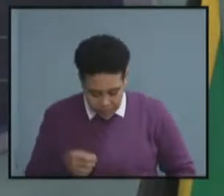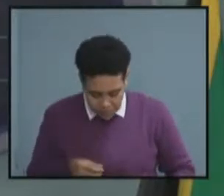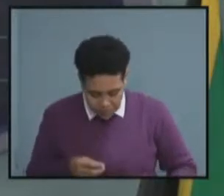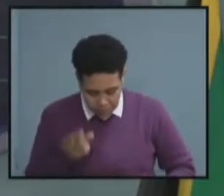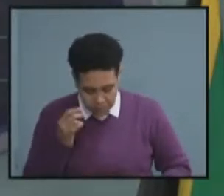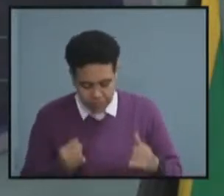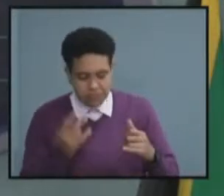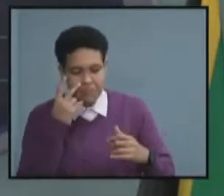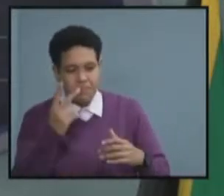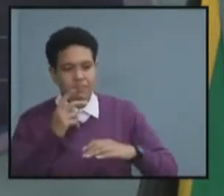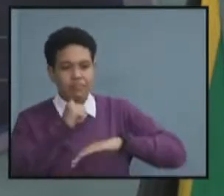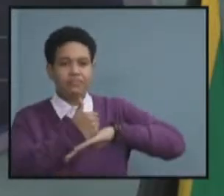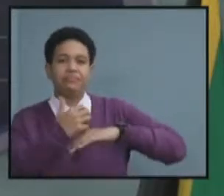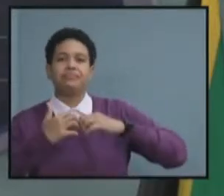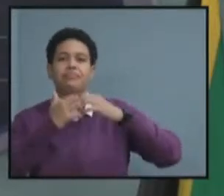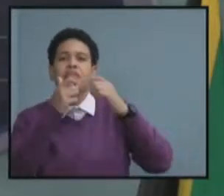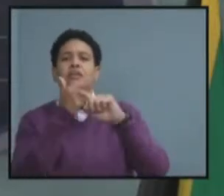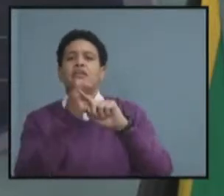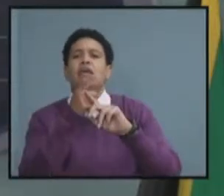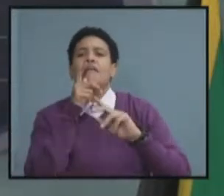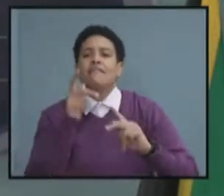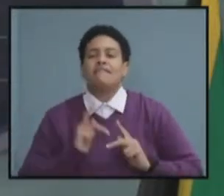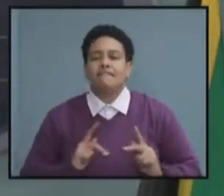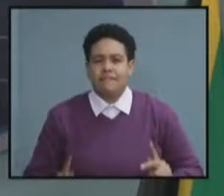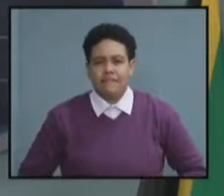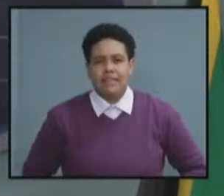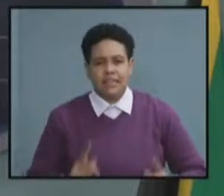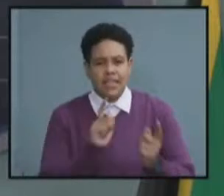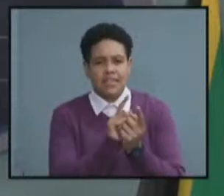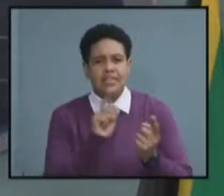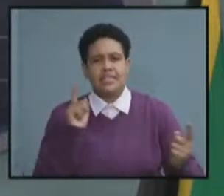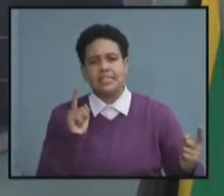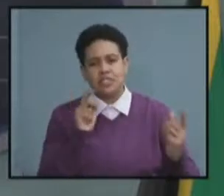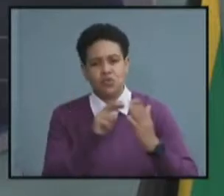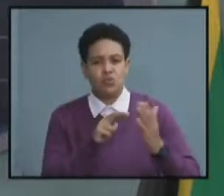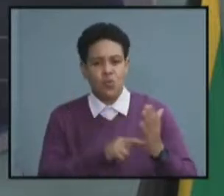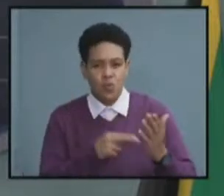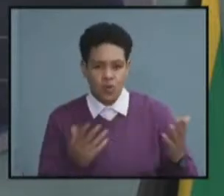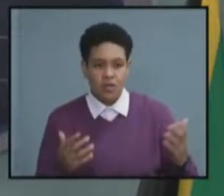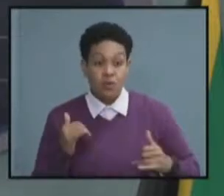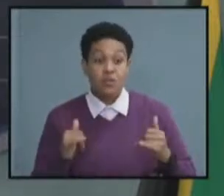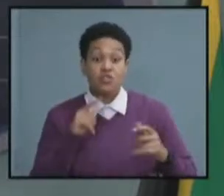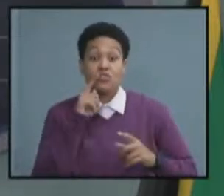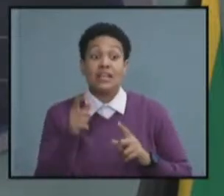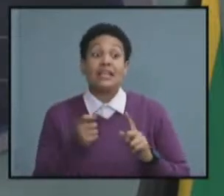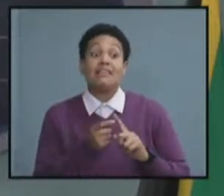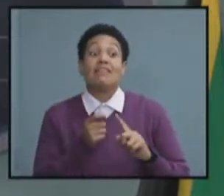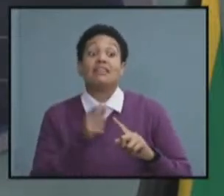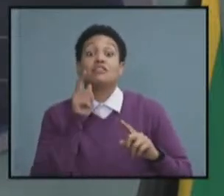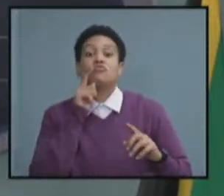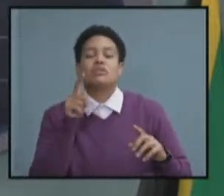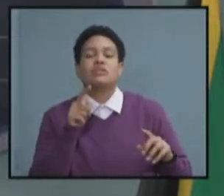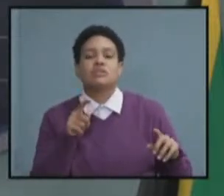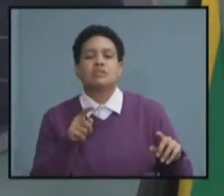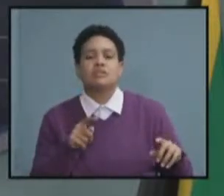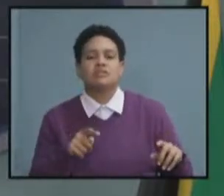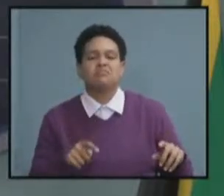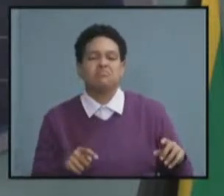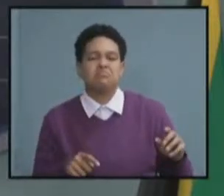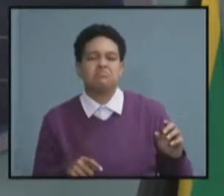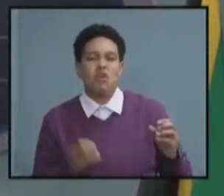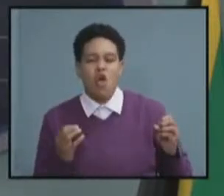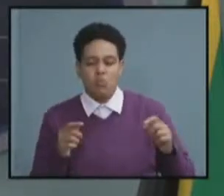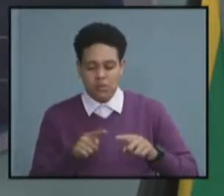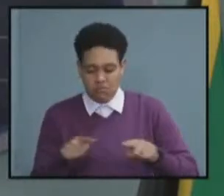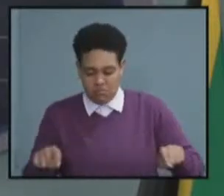the implementation of a physical distancing rule, which effectively was a square footage per person